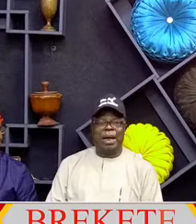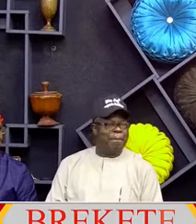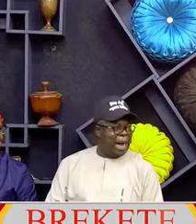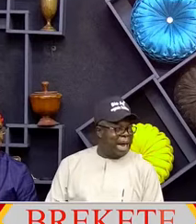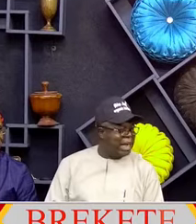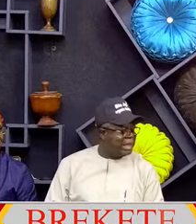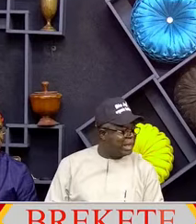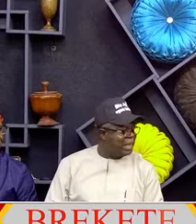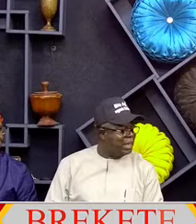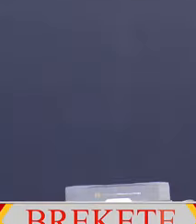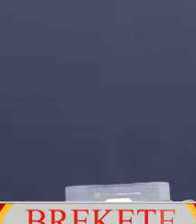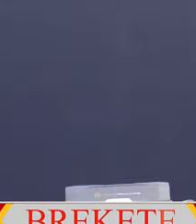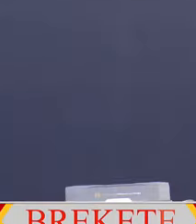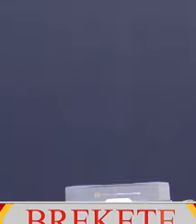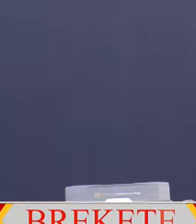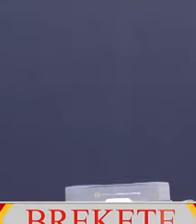the